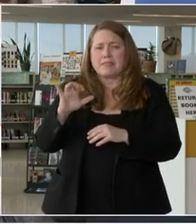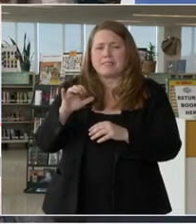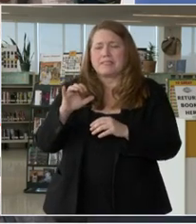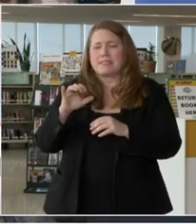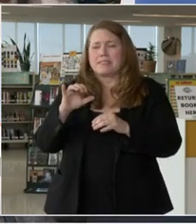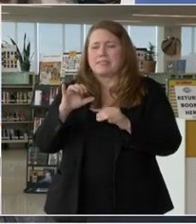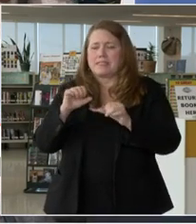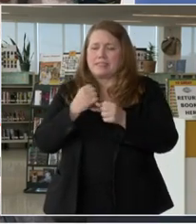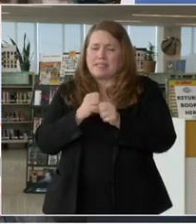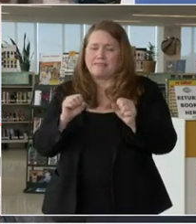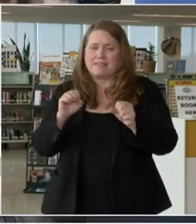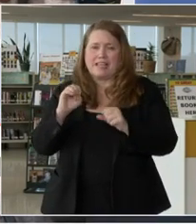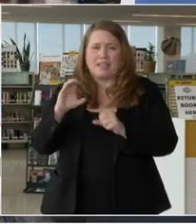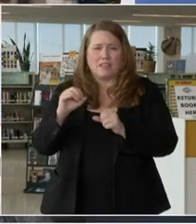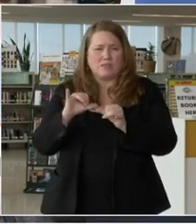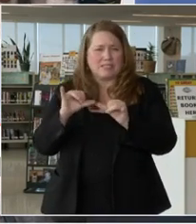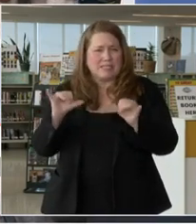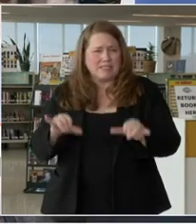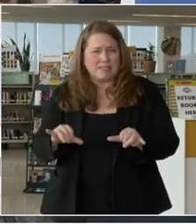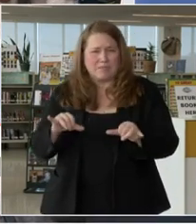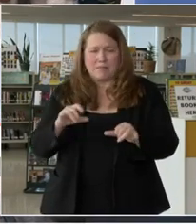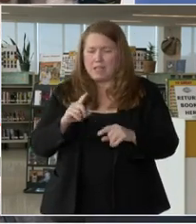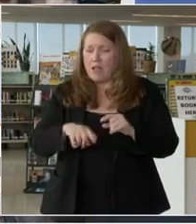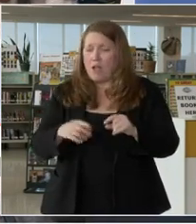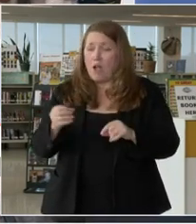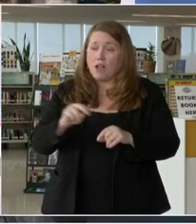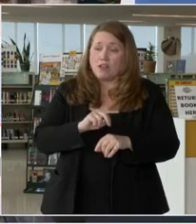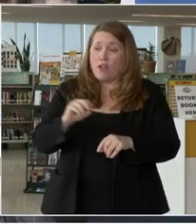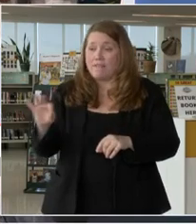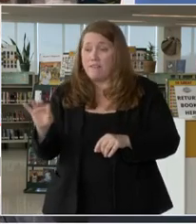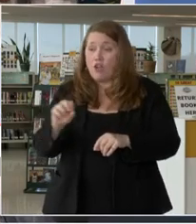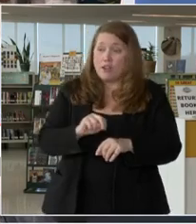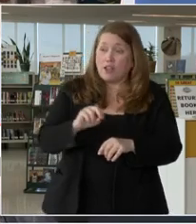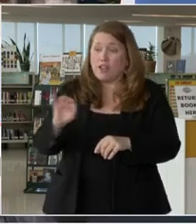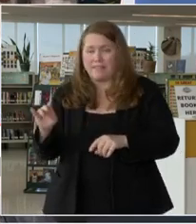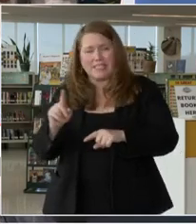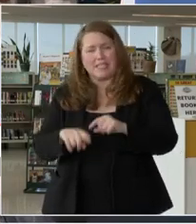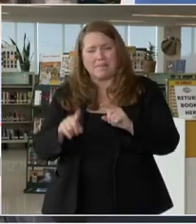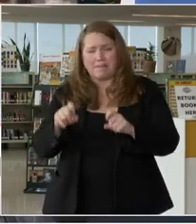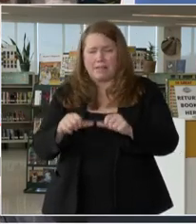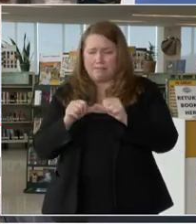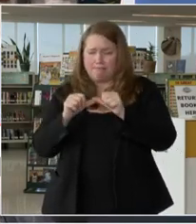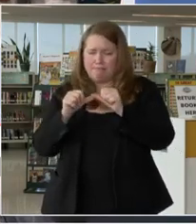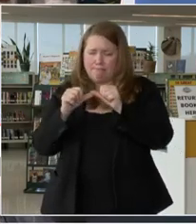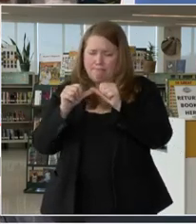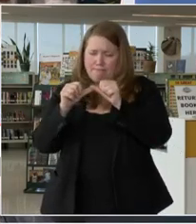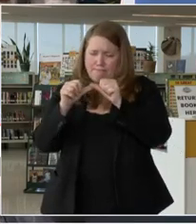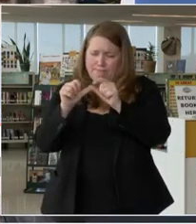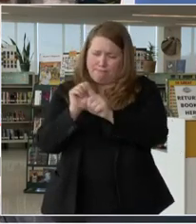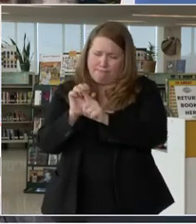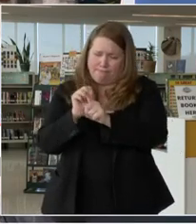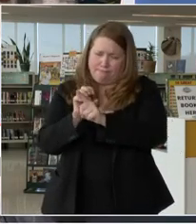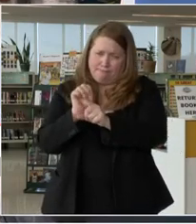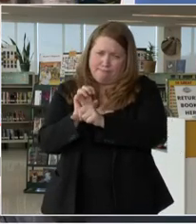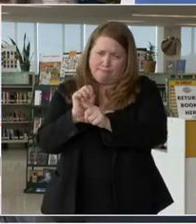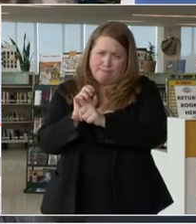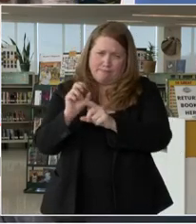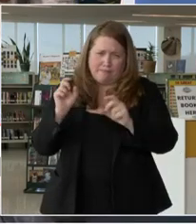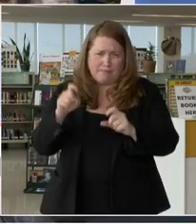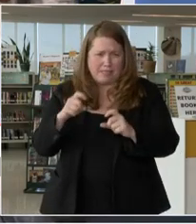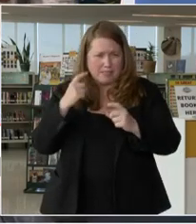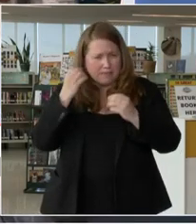on and off, but that we work towards every day. So our commitment is this. We regard the safety of